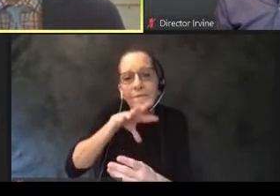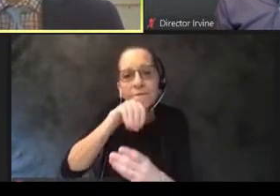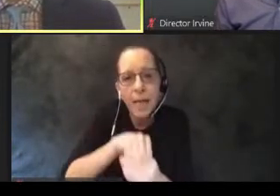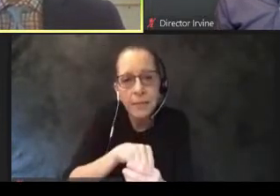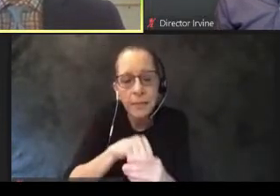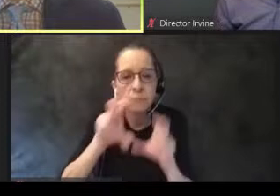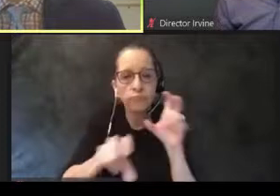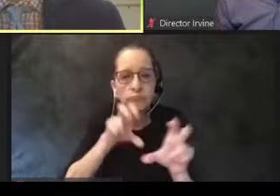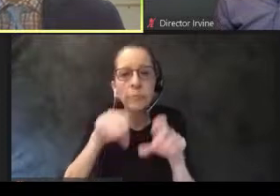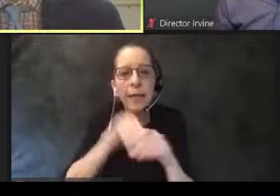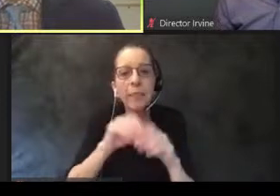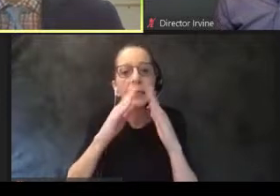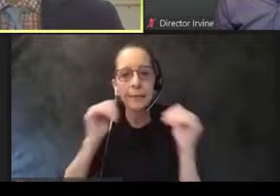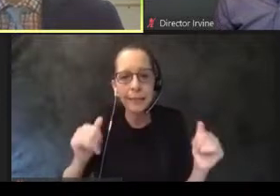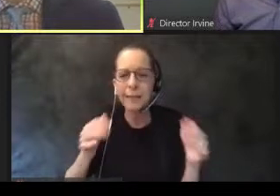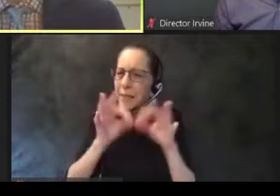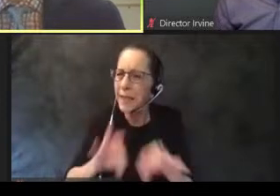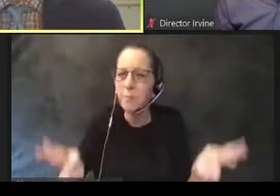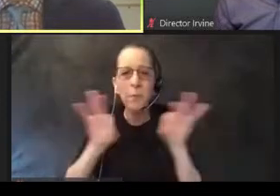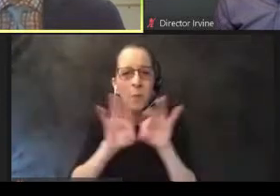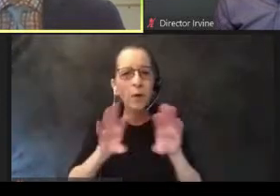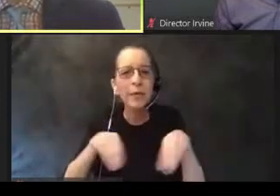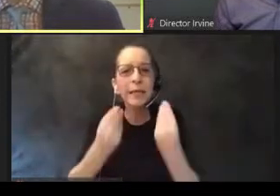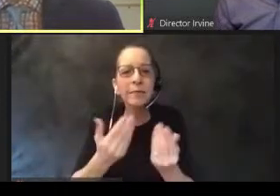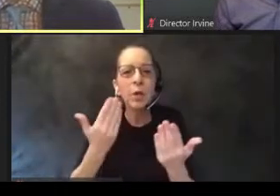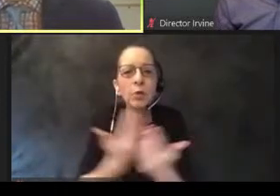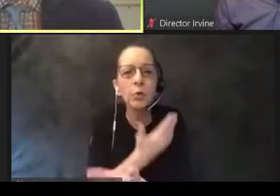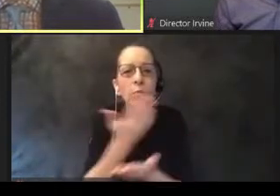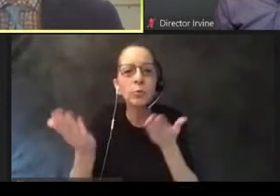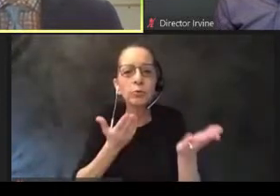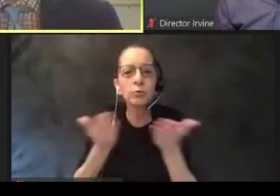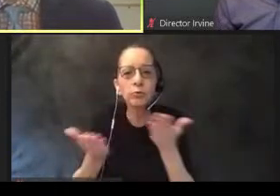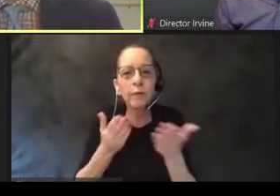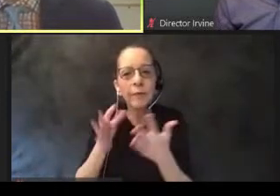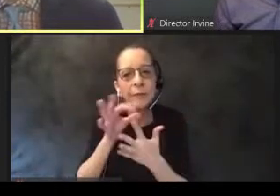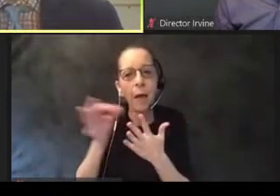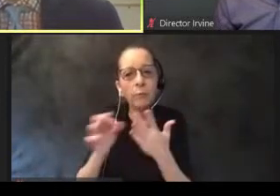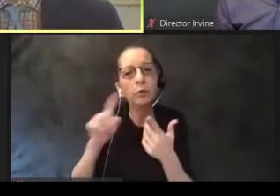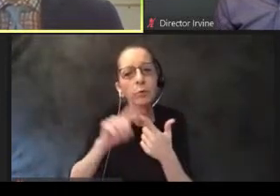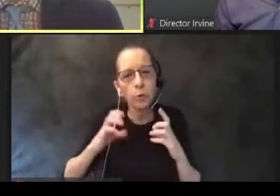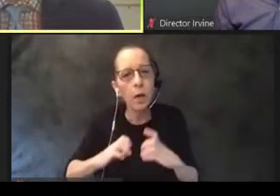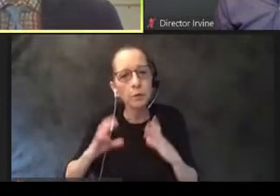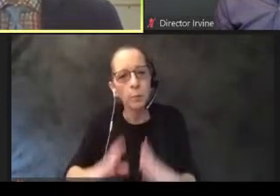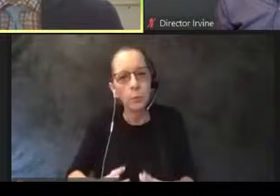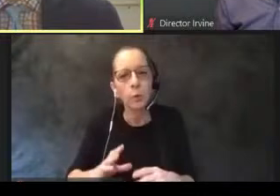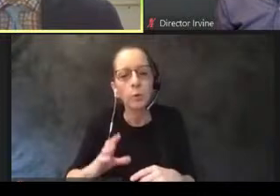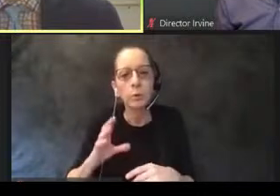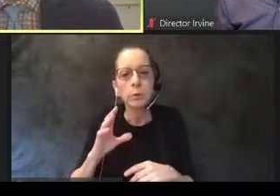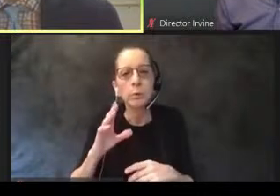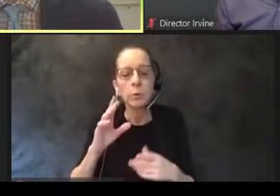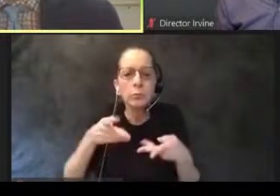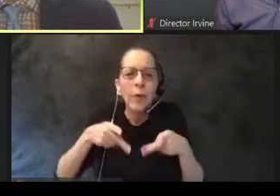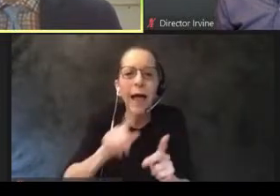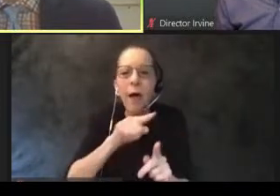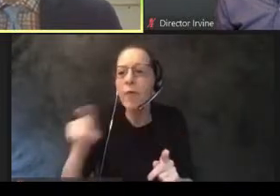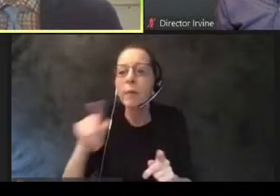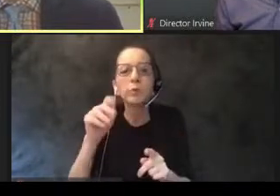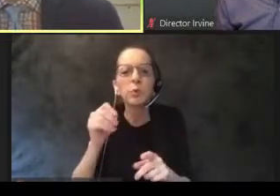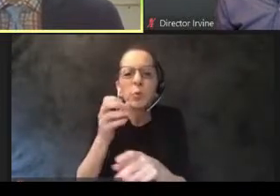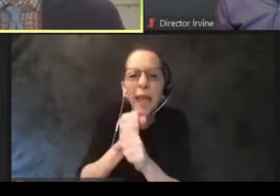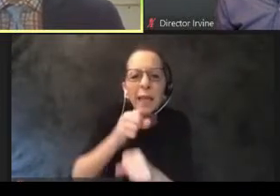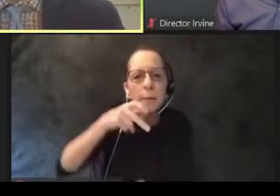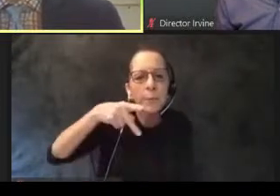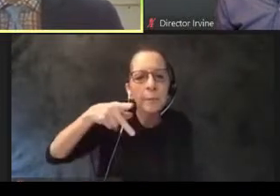it's important that this provides a new service option to our customers to allow them to access